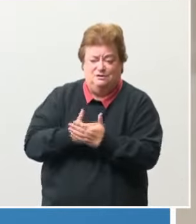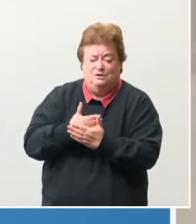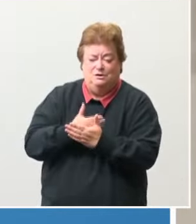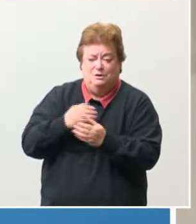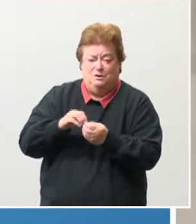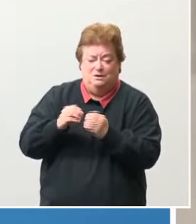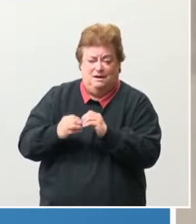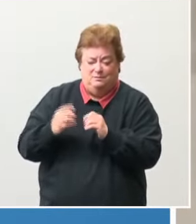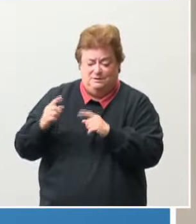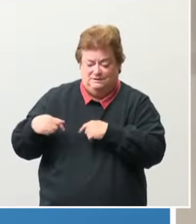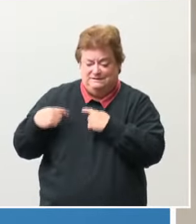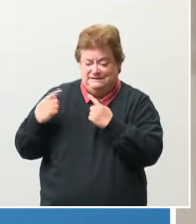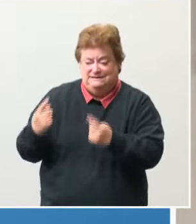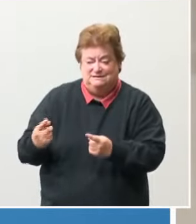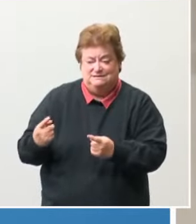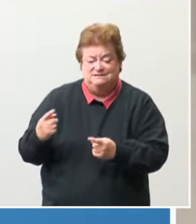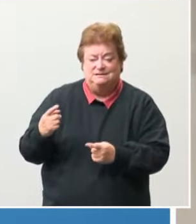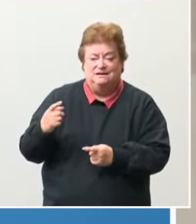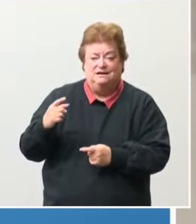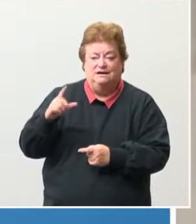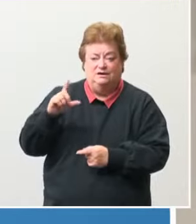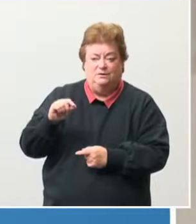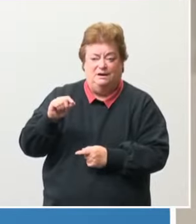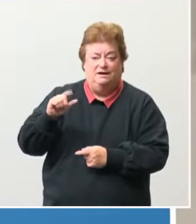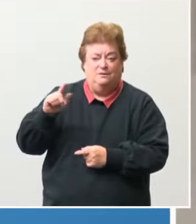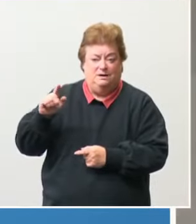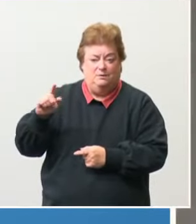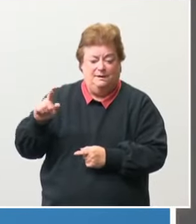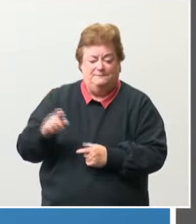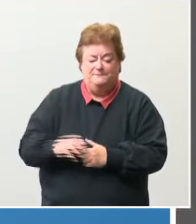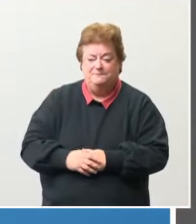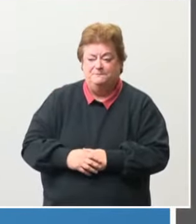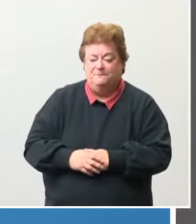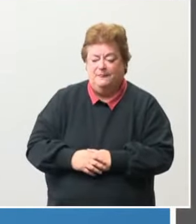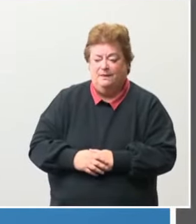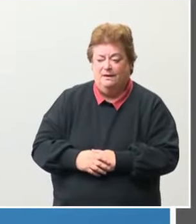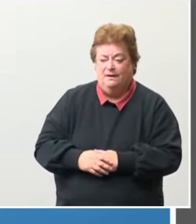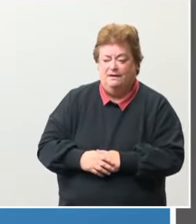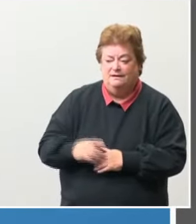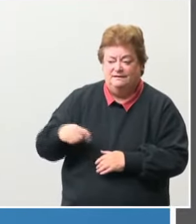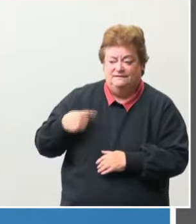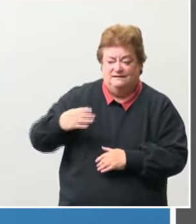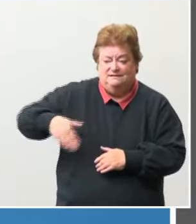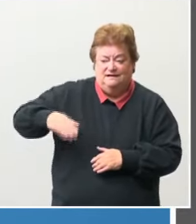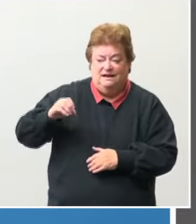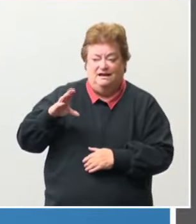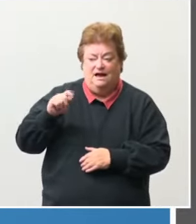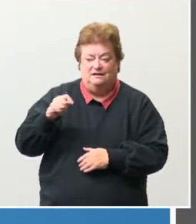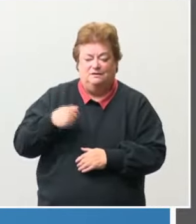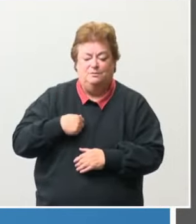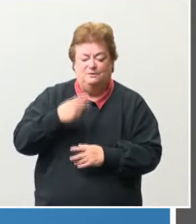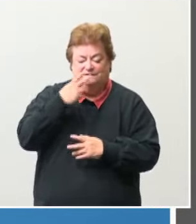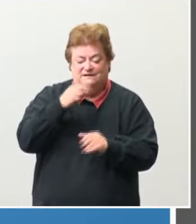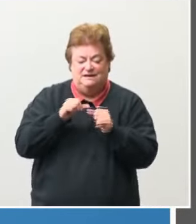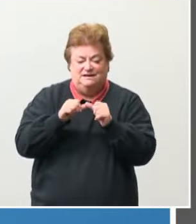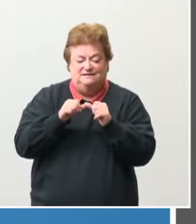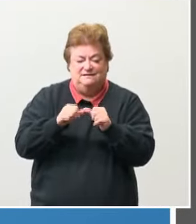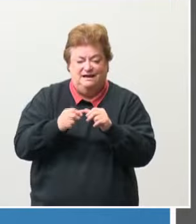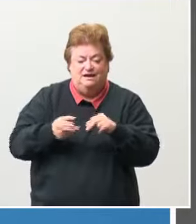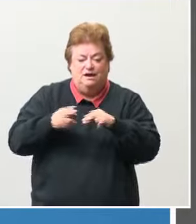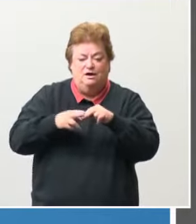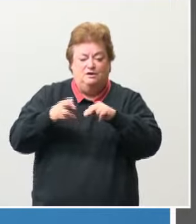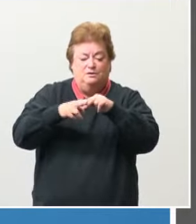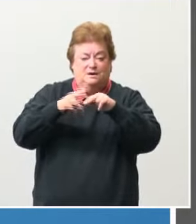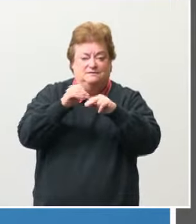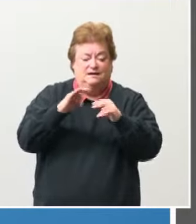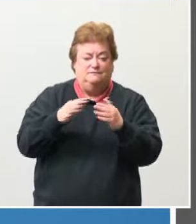cases reported so far in 2021. Since late October, we have seen a steady increase in the number of